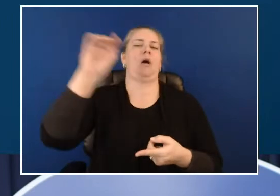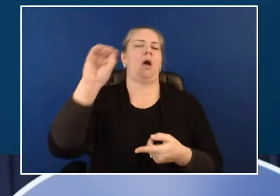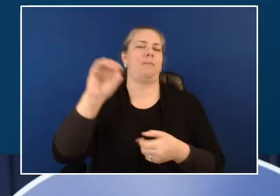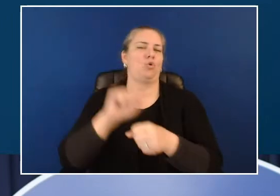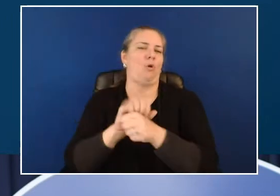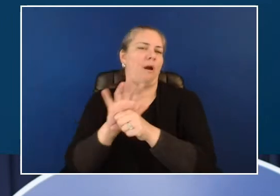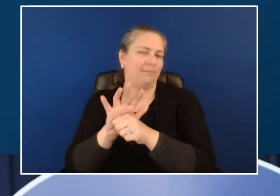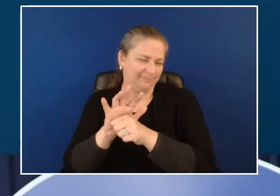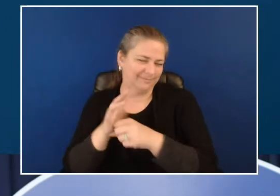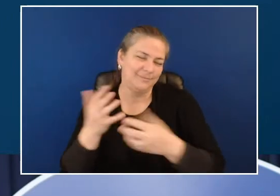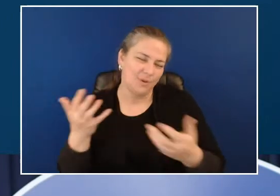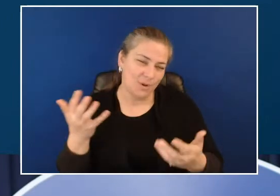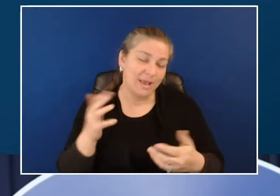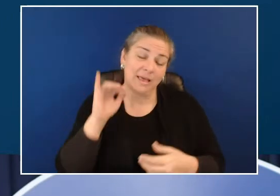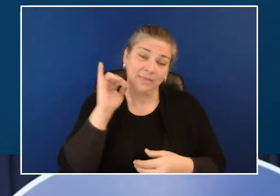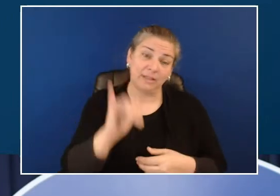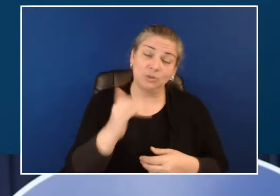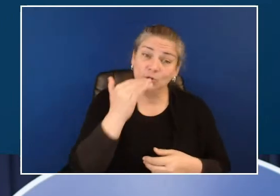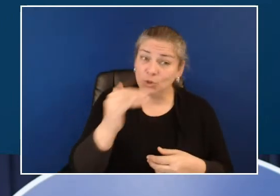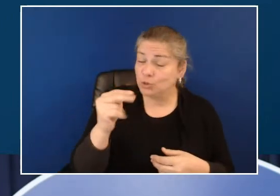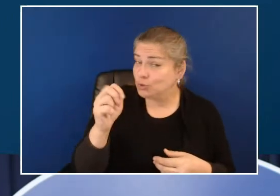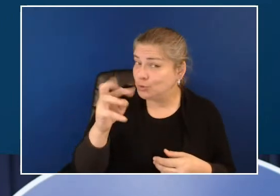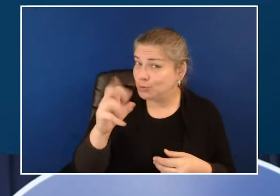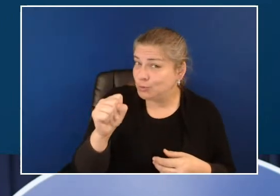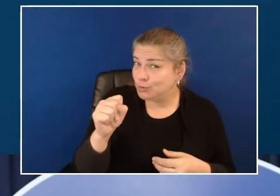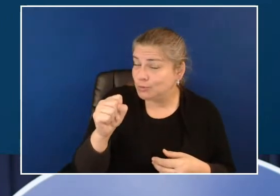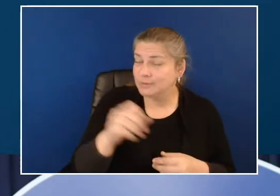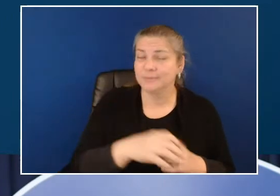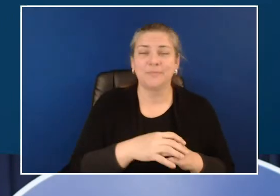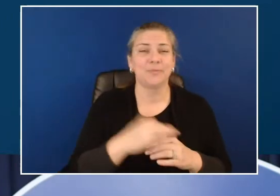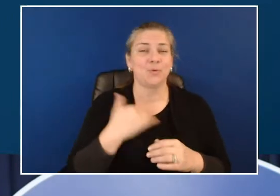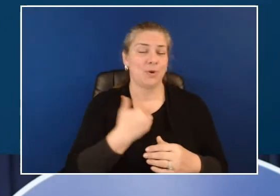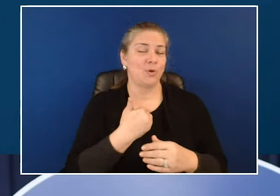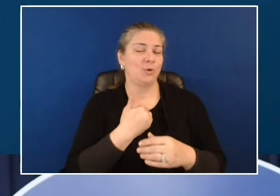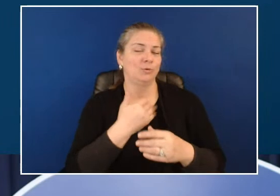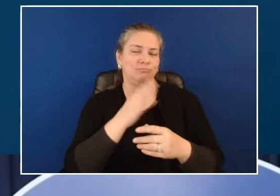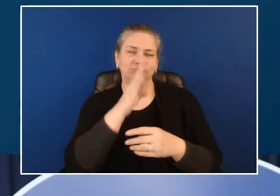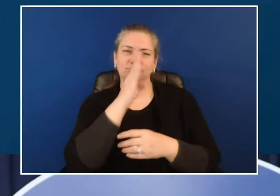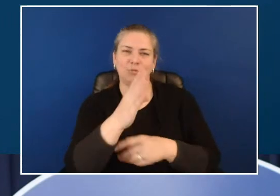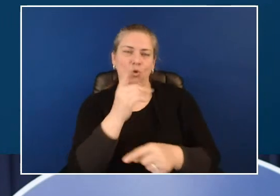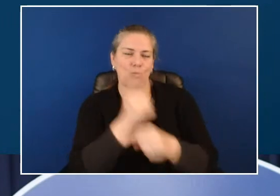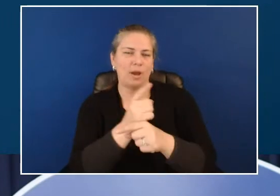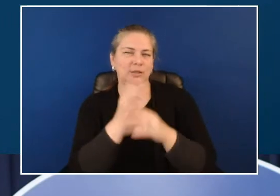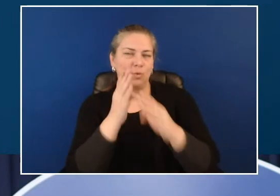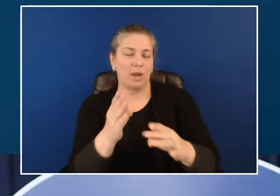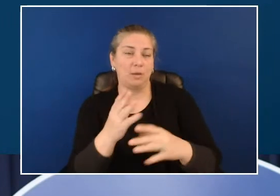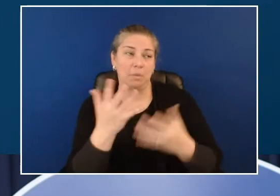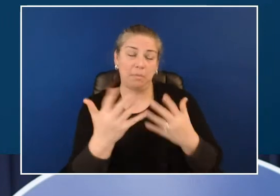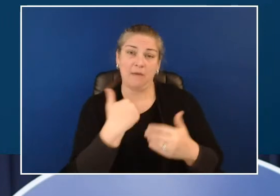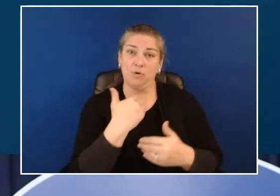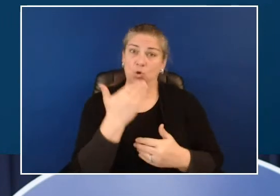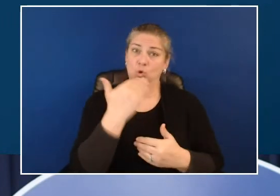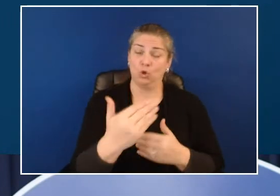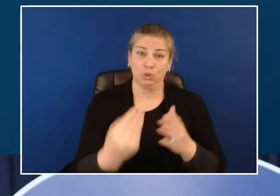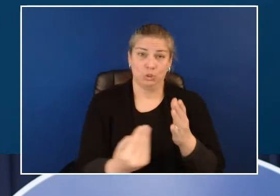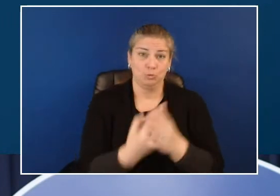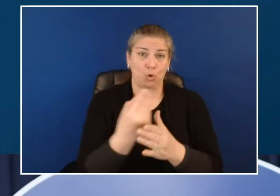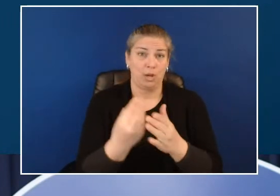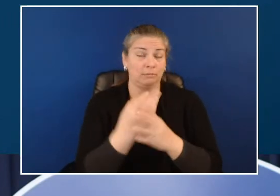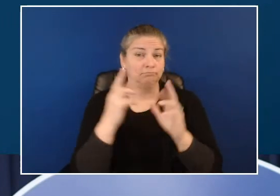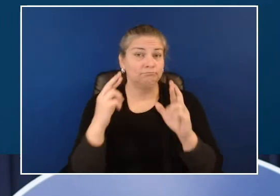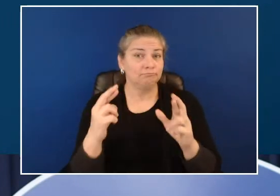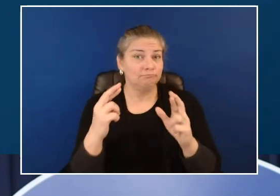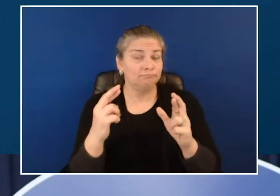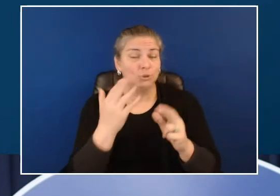good news. We're heading in the right direction. It looks like we may be able to have a really good spring and summer, and